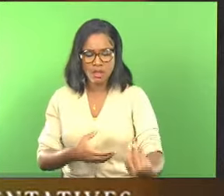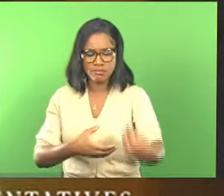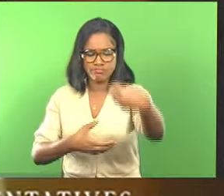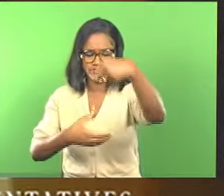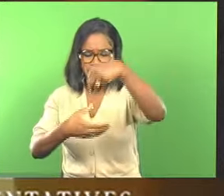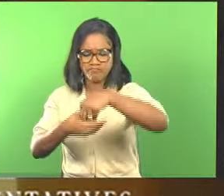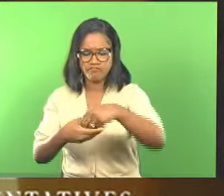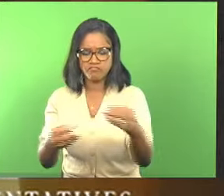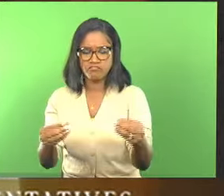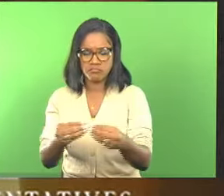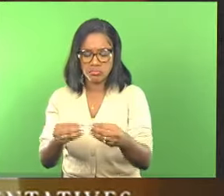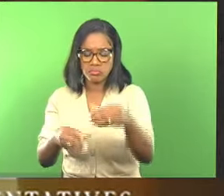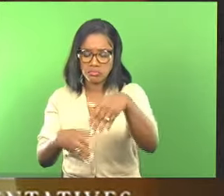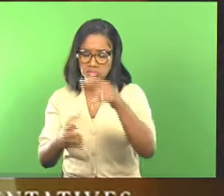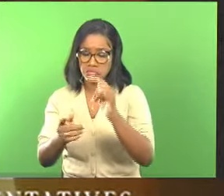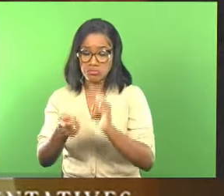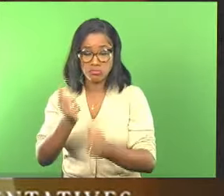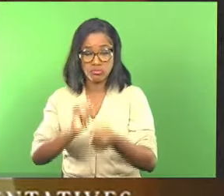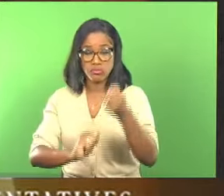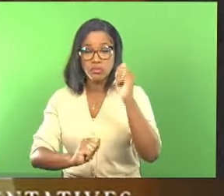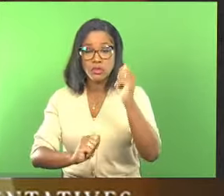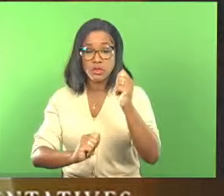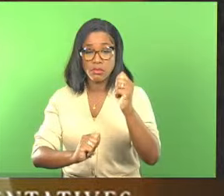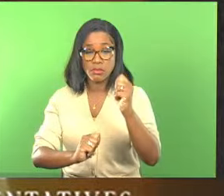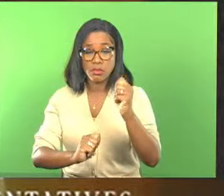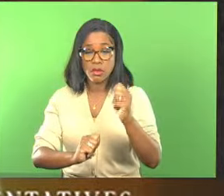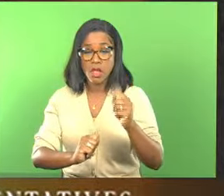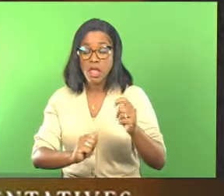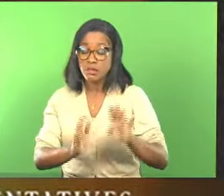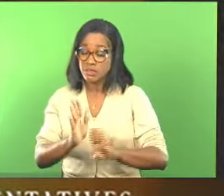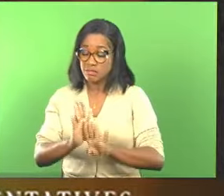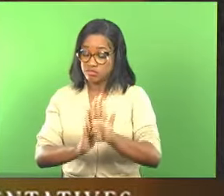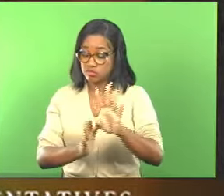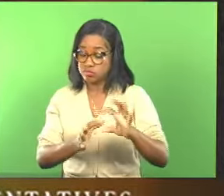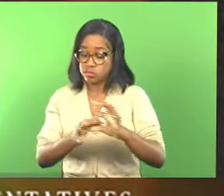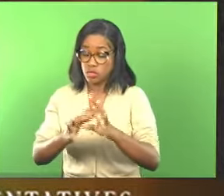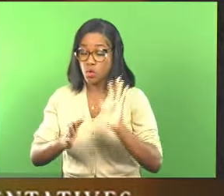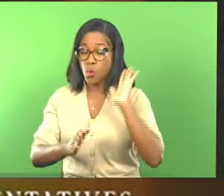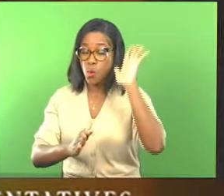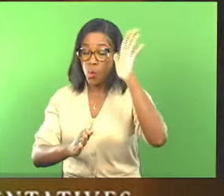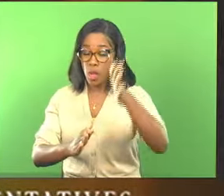country. Our development partnership will expand.